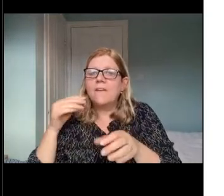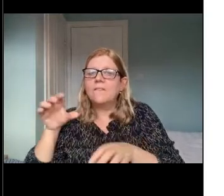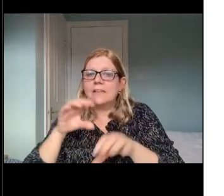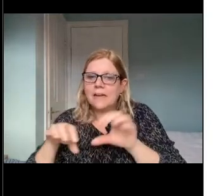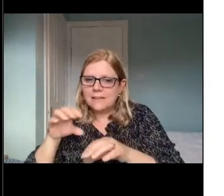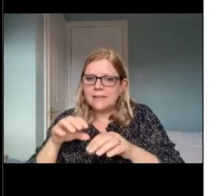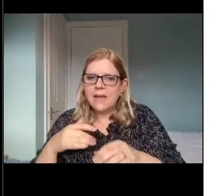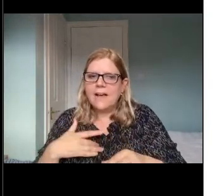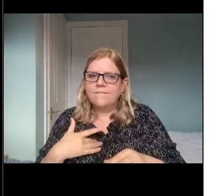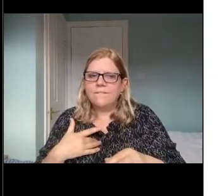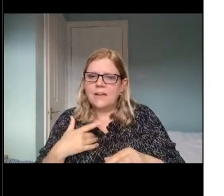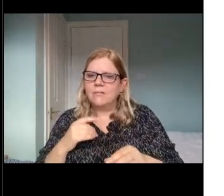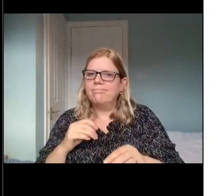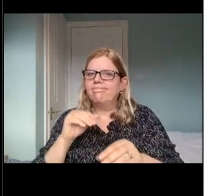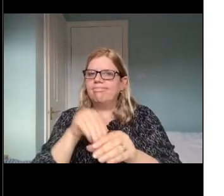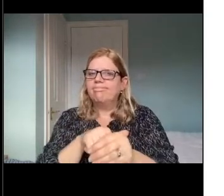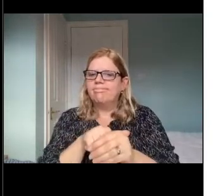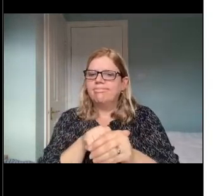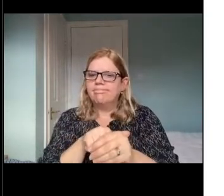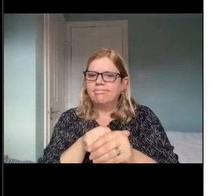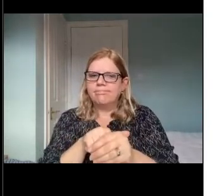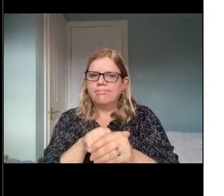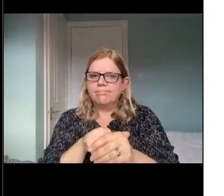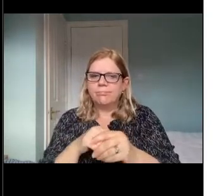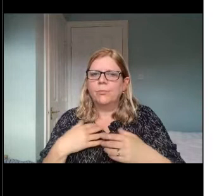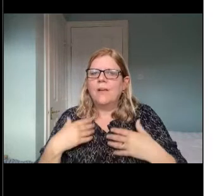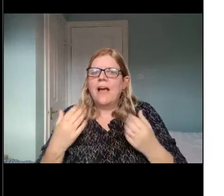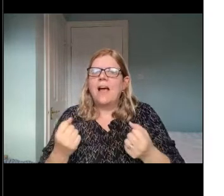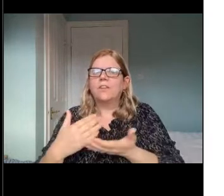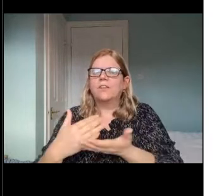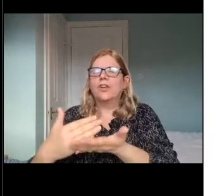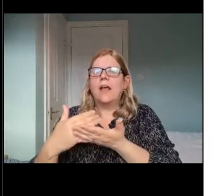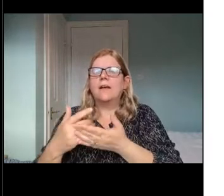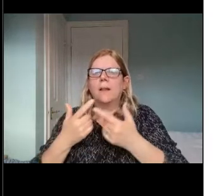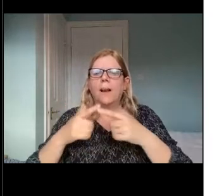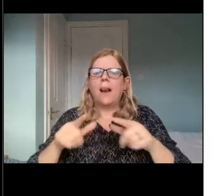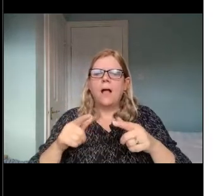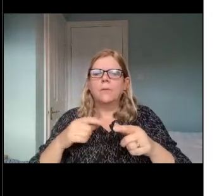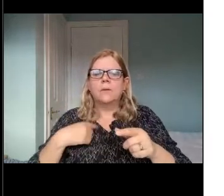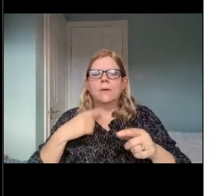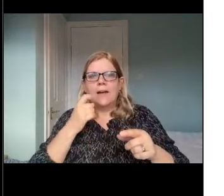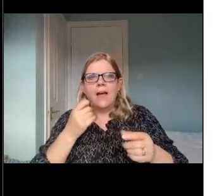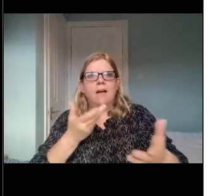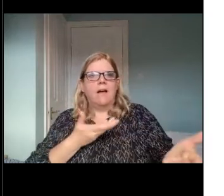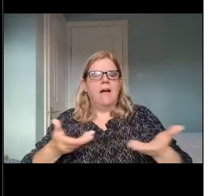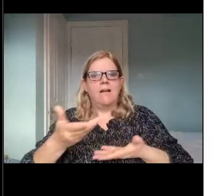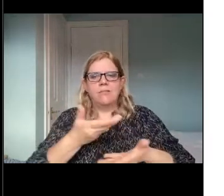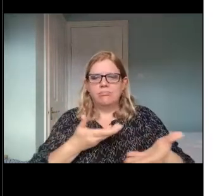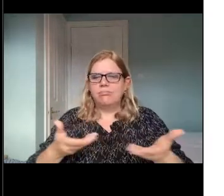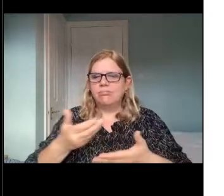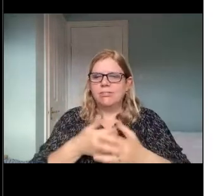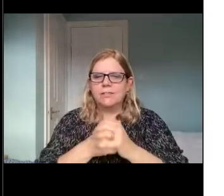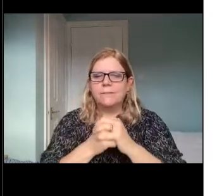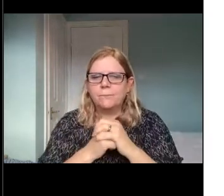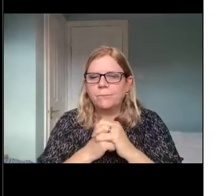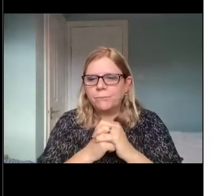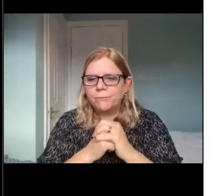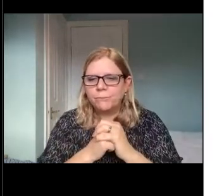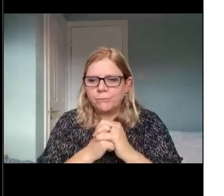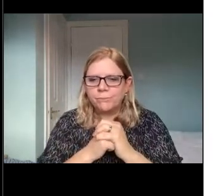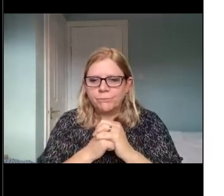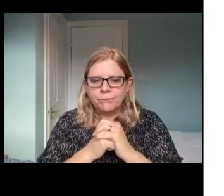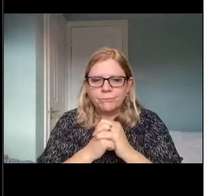So the group of deaf scientists were saying that within this group, with other deaf scientists, I feel I belong. We